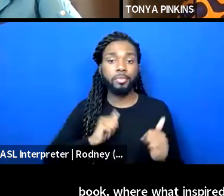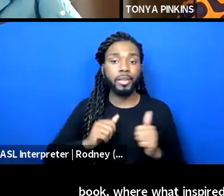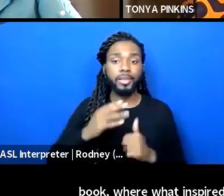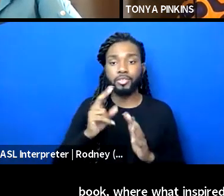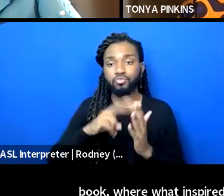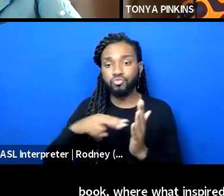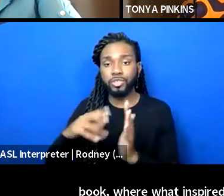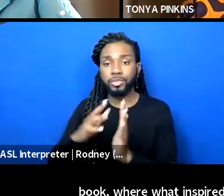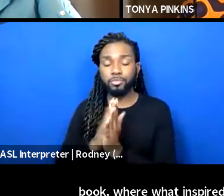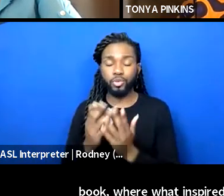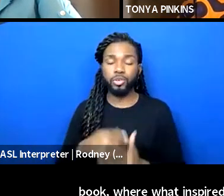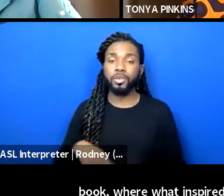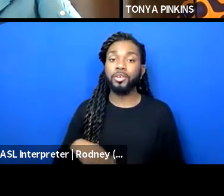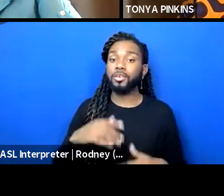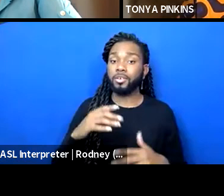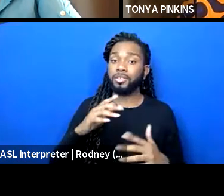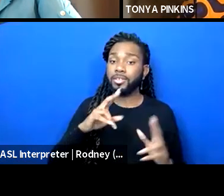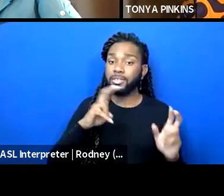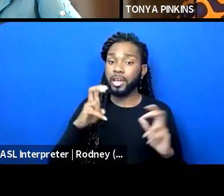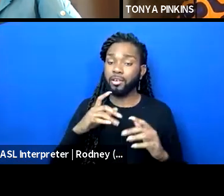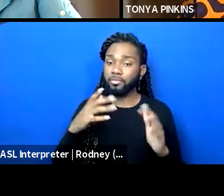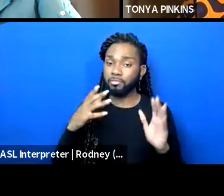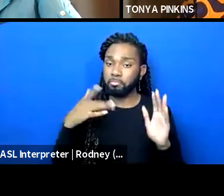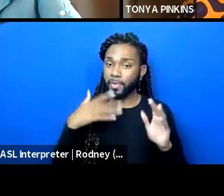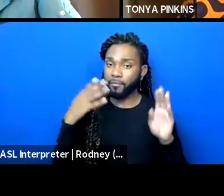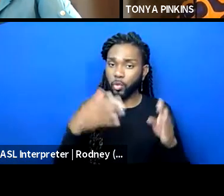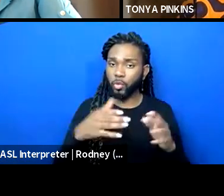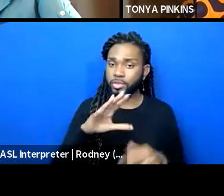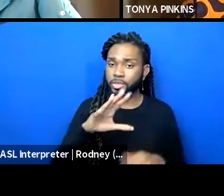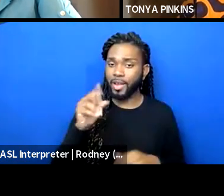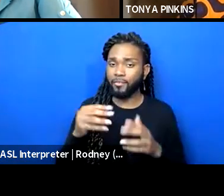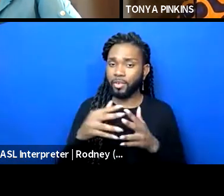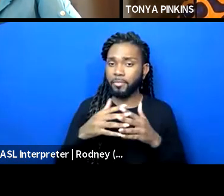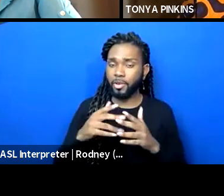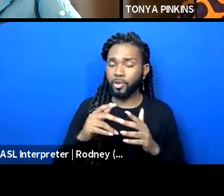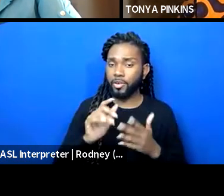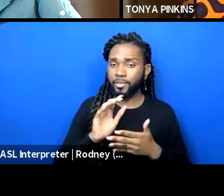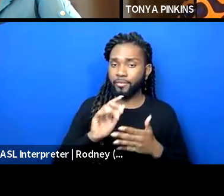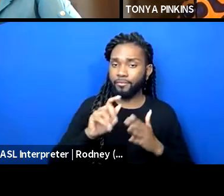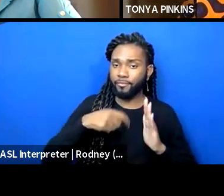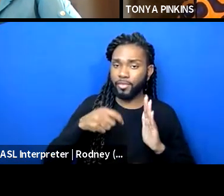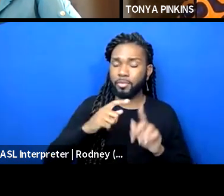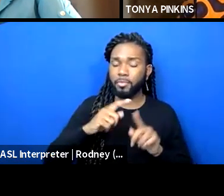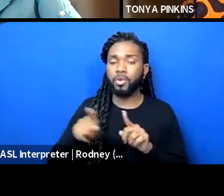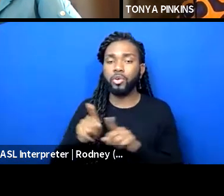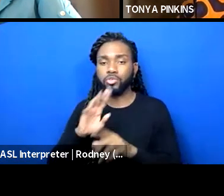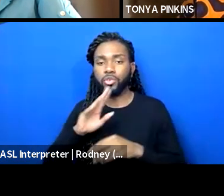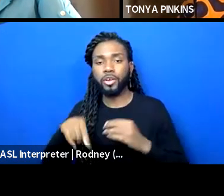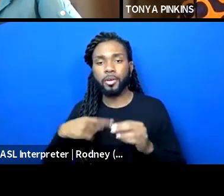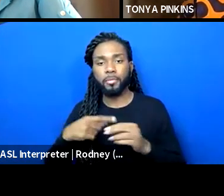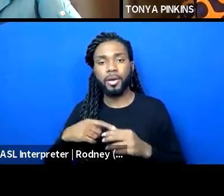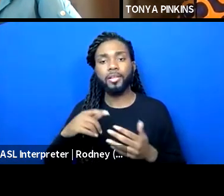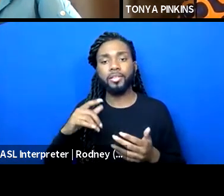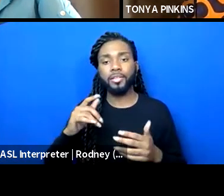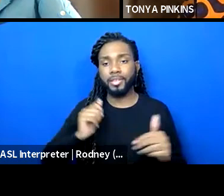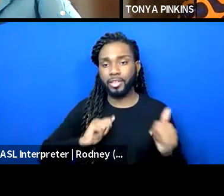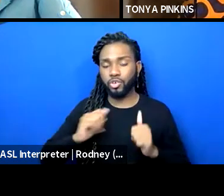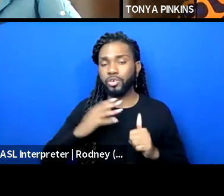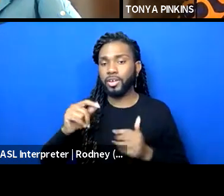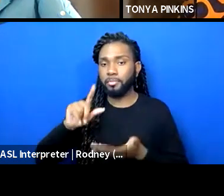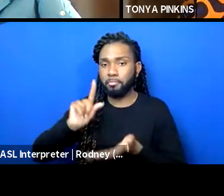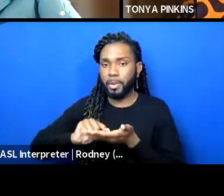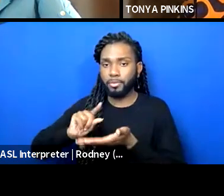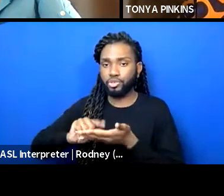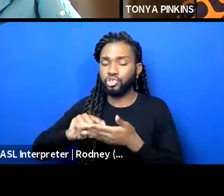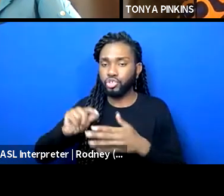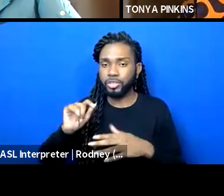it focuses mostly on African-American film, I also talk about the theater industry and publishing industry as well, because there are